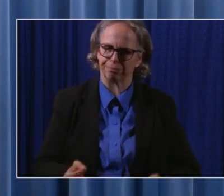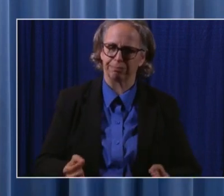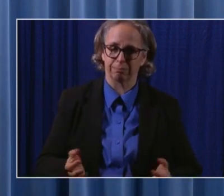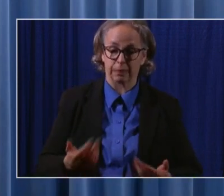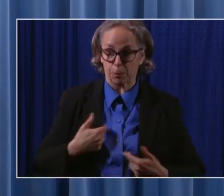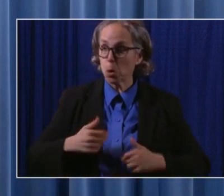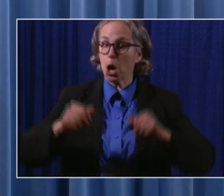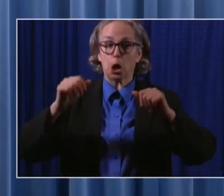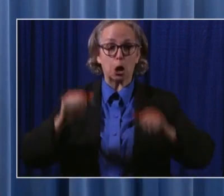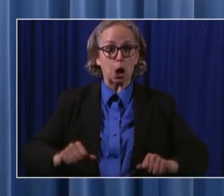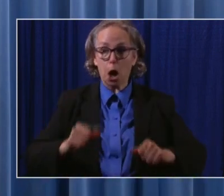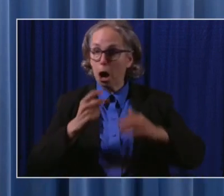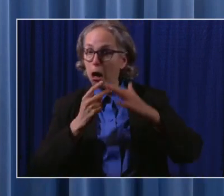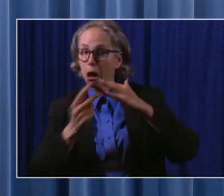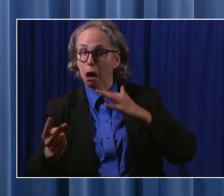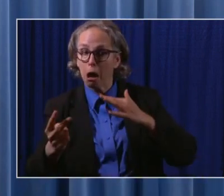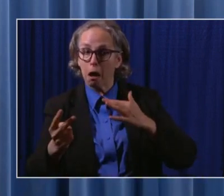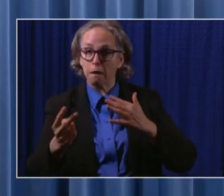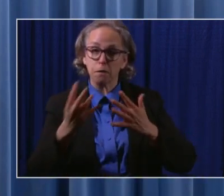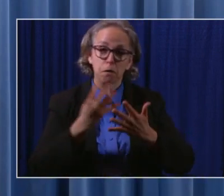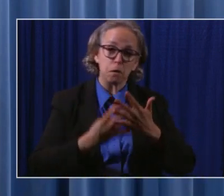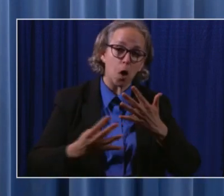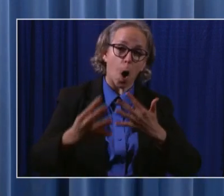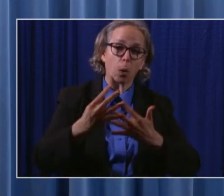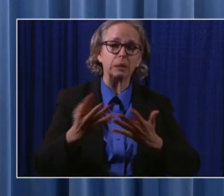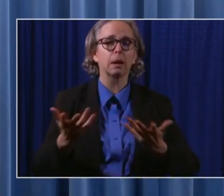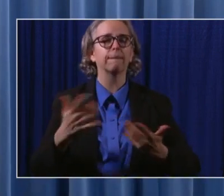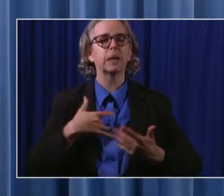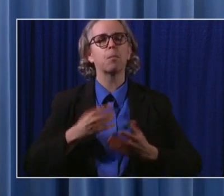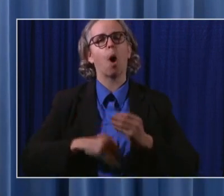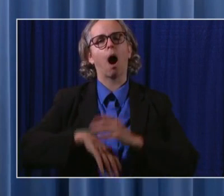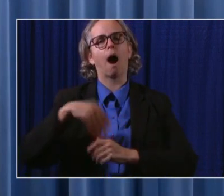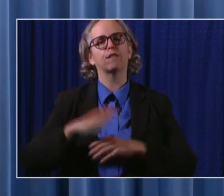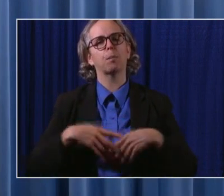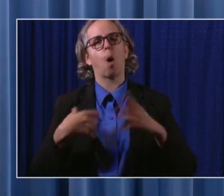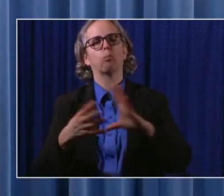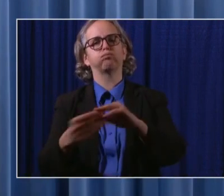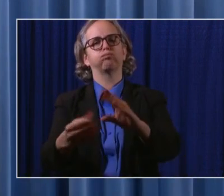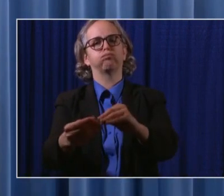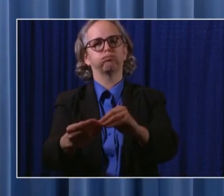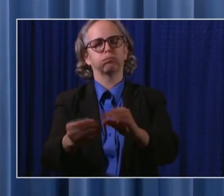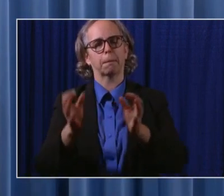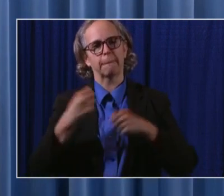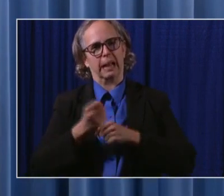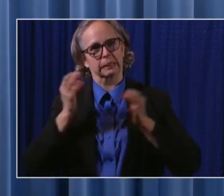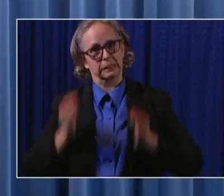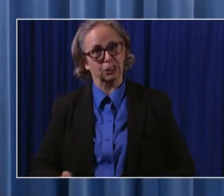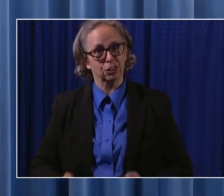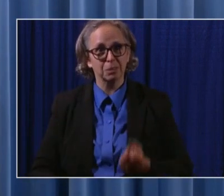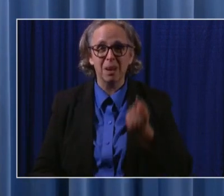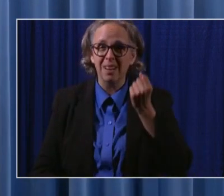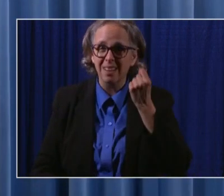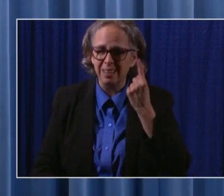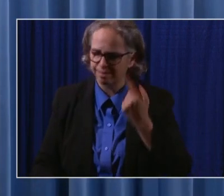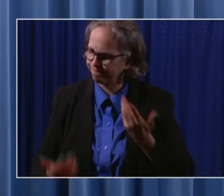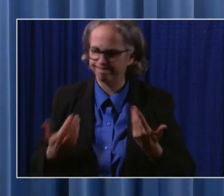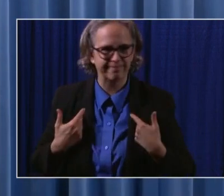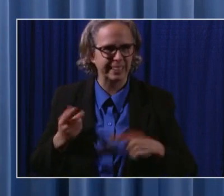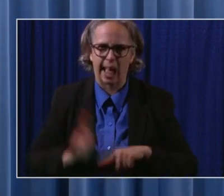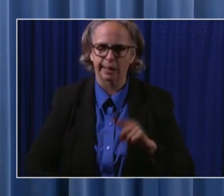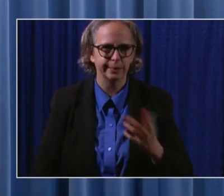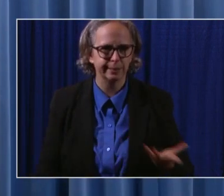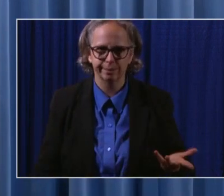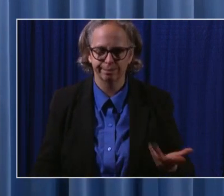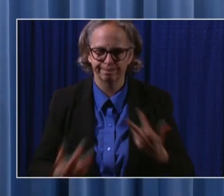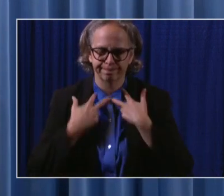3 weeks, we would be in much better position to make a decision in regard to sports. But we also understand that if you're going to play